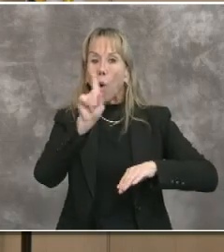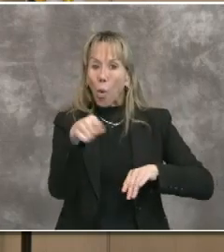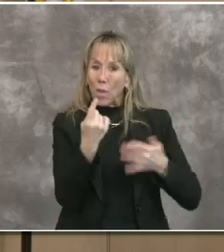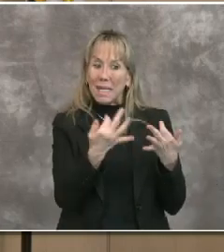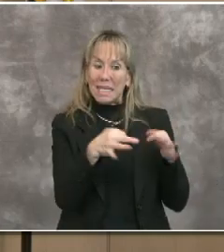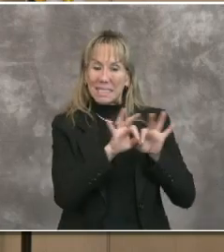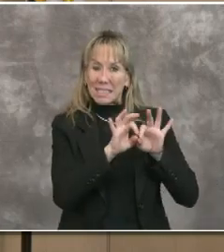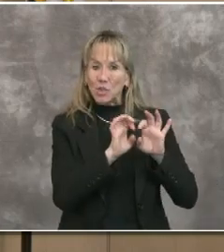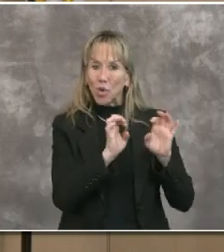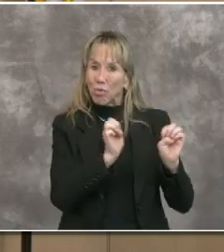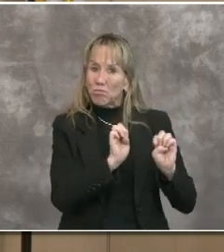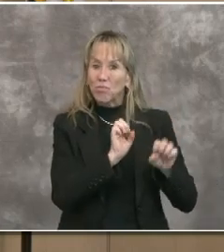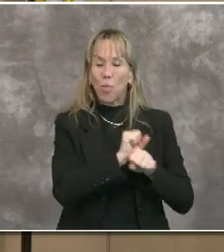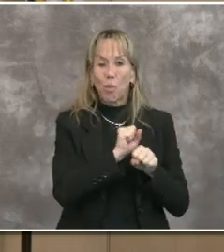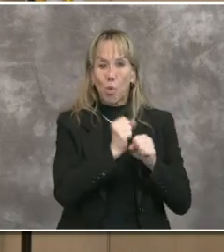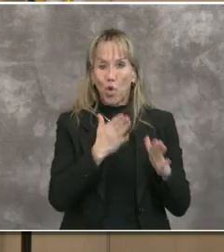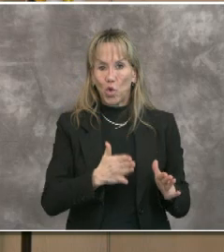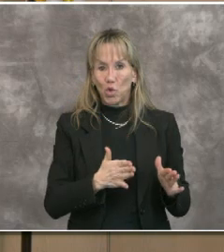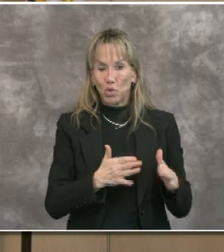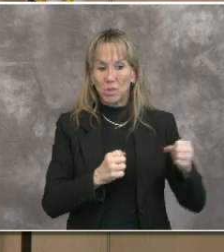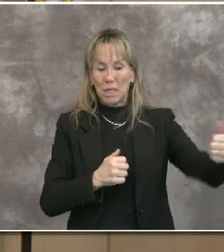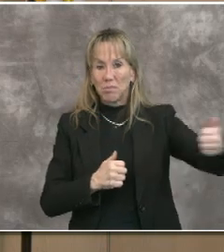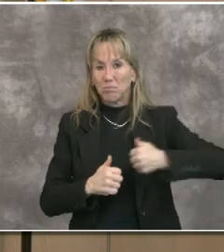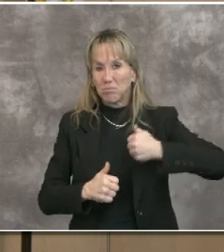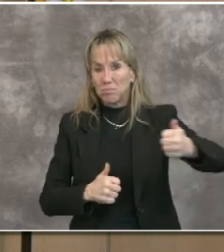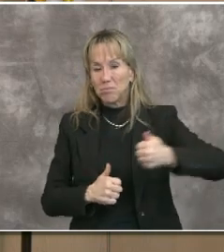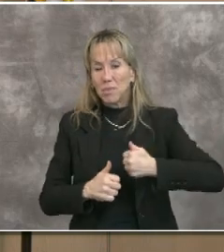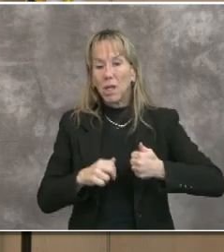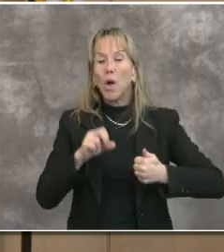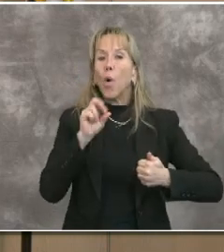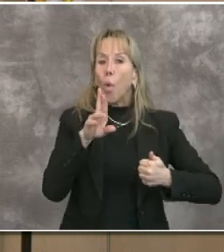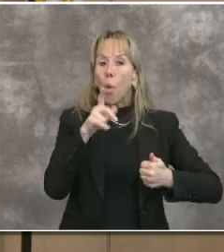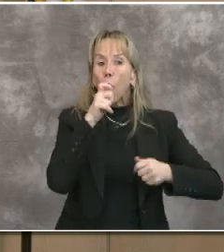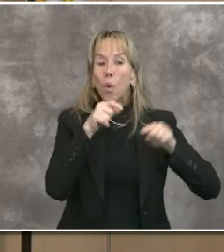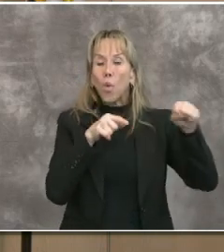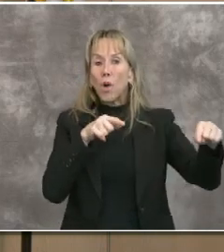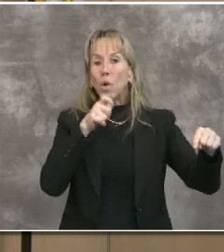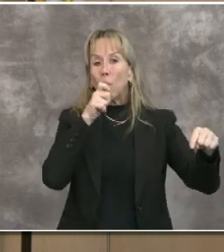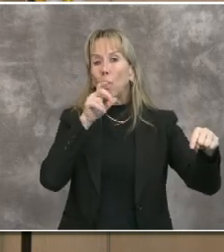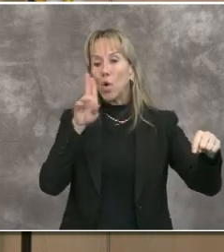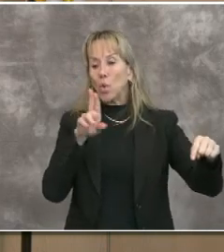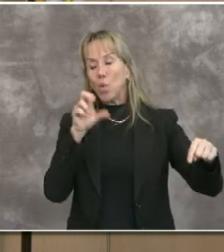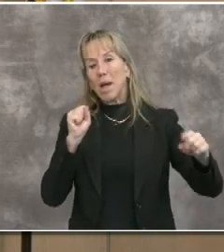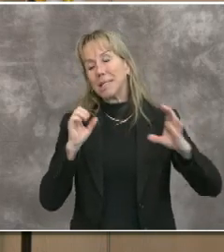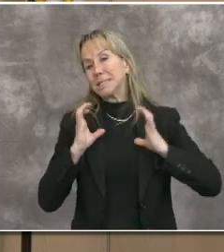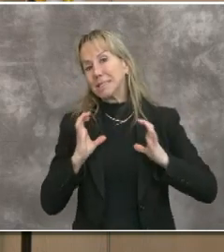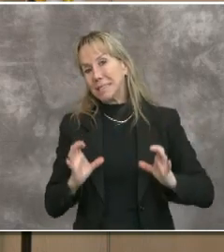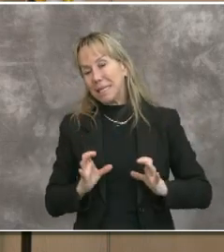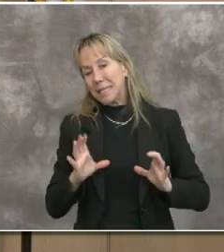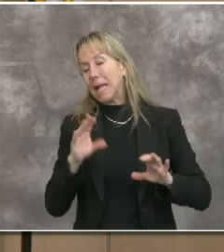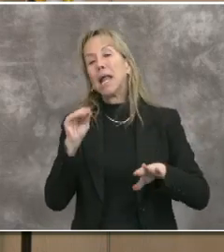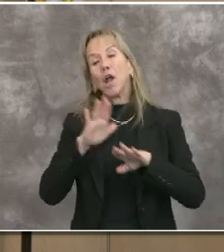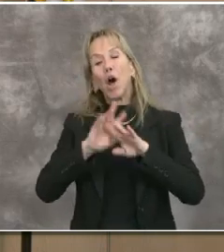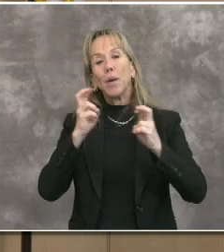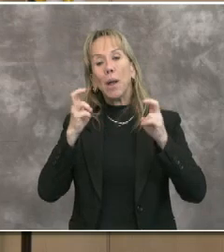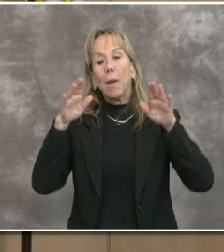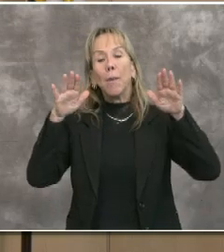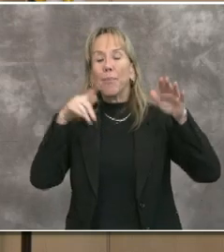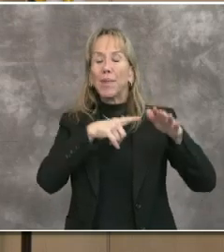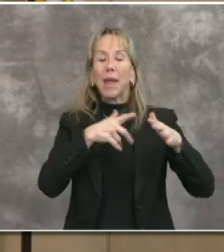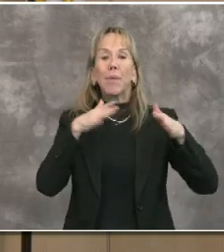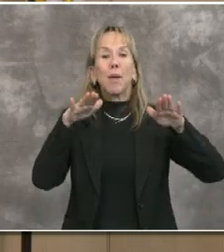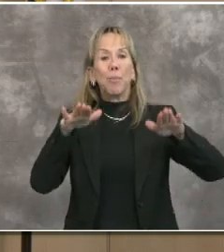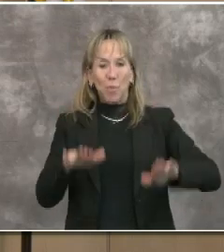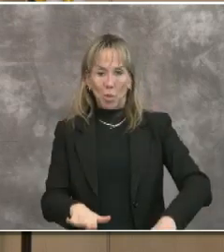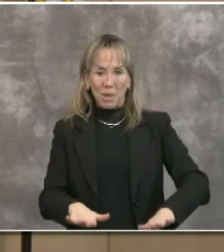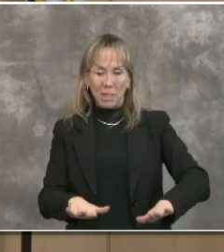workers and individuals that are U.S. citizens or permanent legal residents, they have the